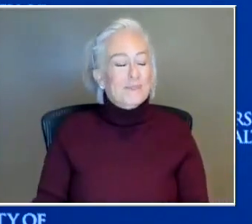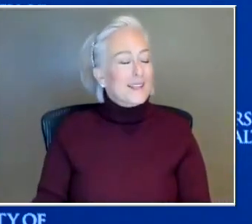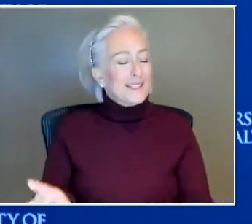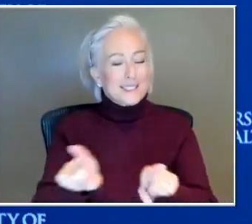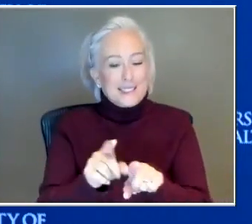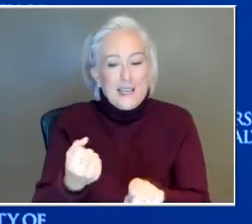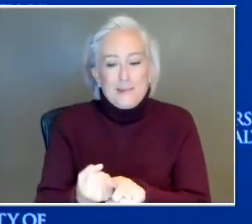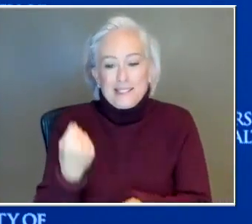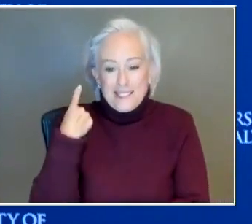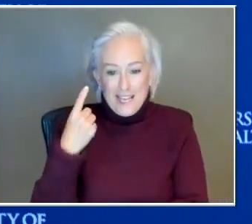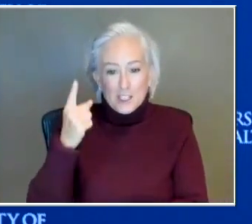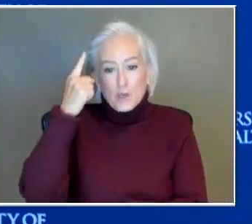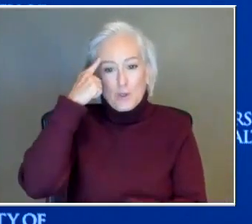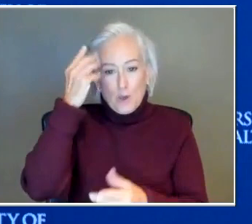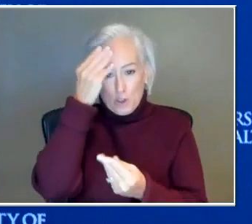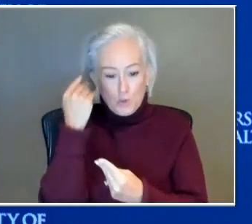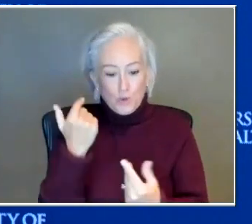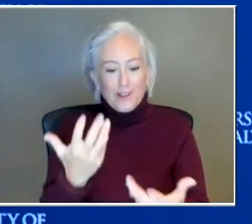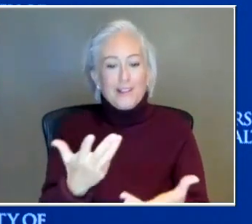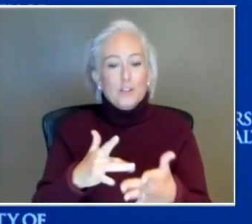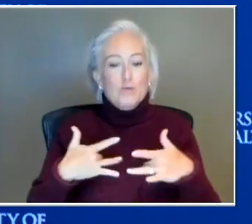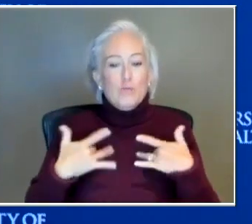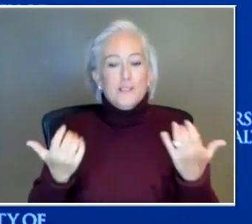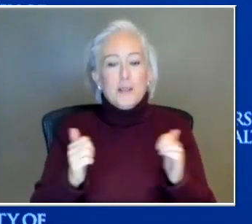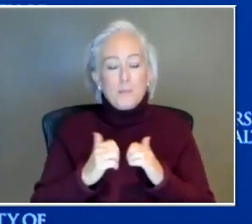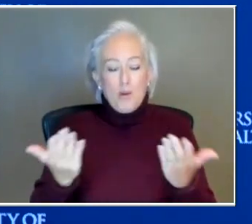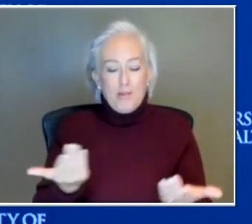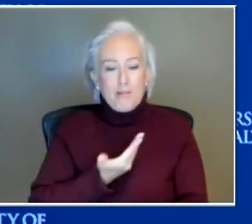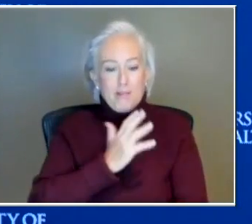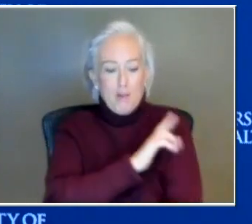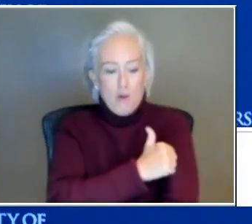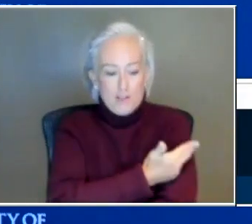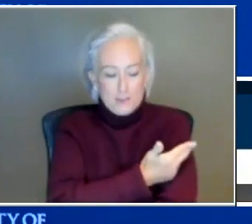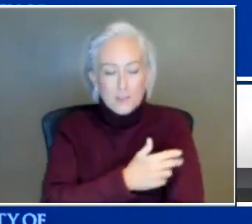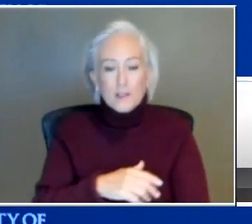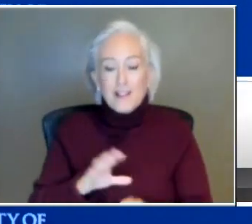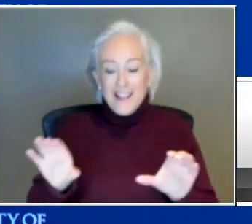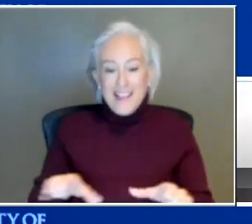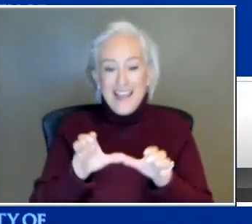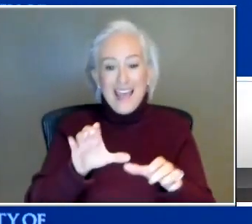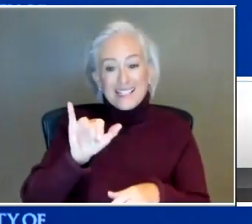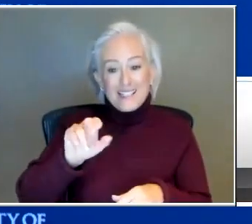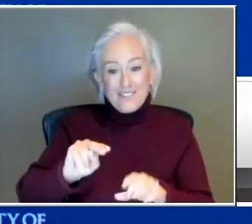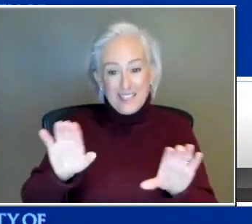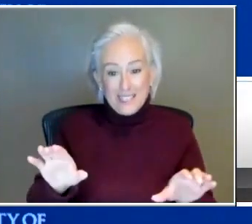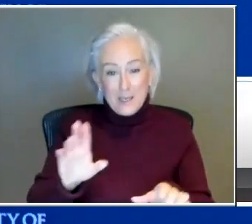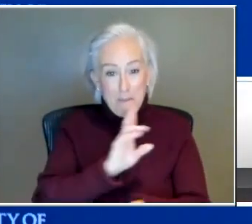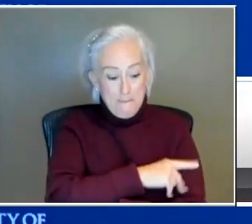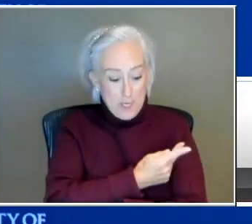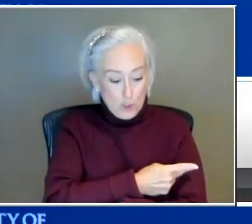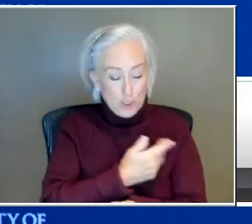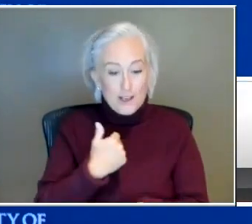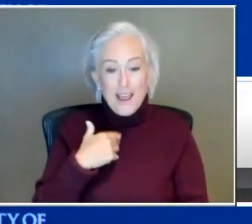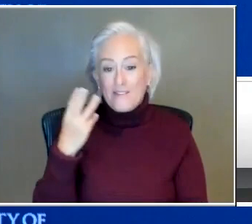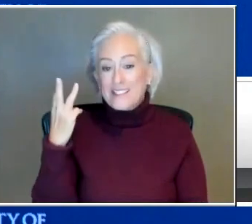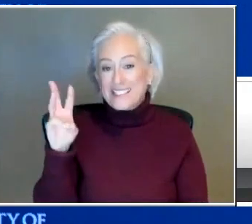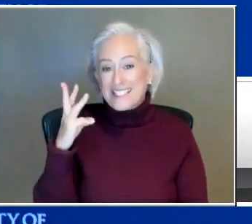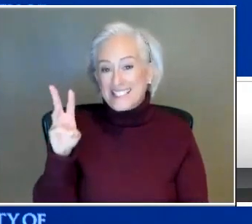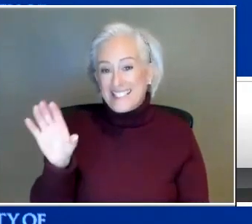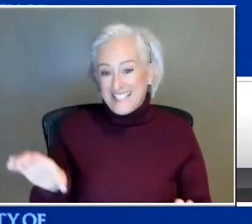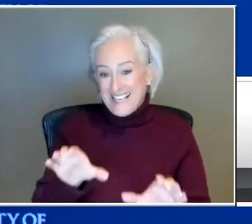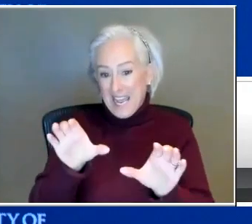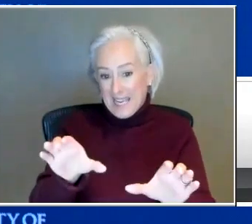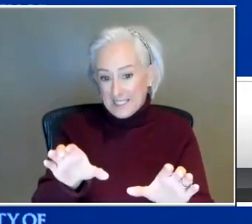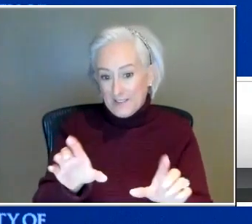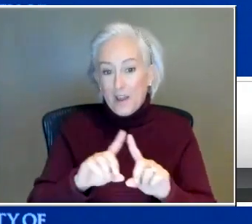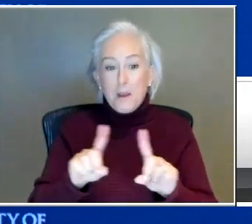these numbers for the health system here. So for active inpatient COVID infections, we do have 16, but we also have some other